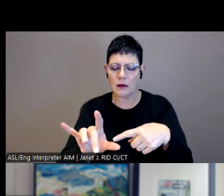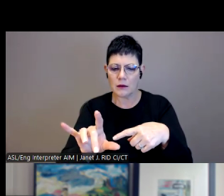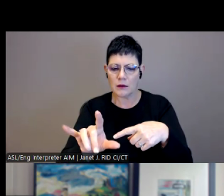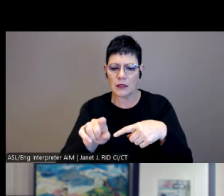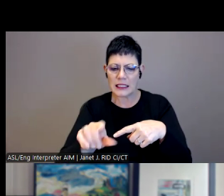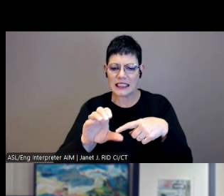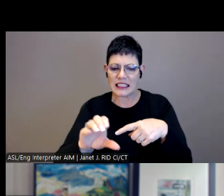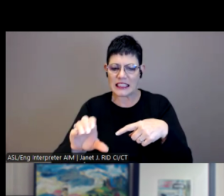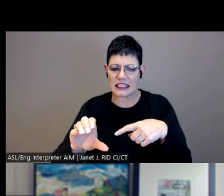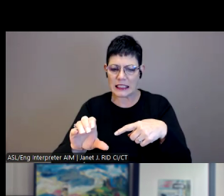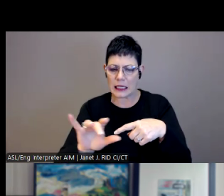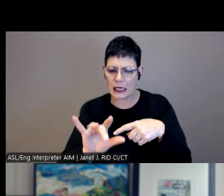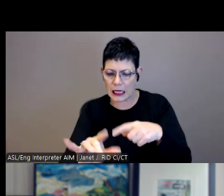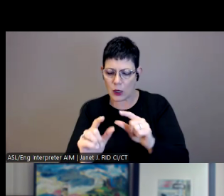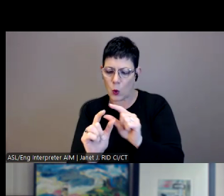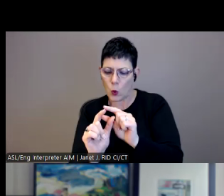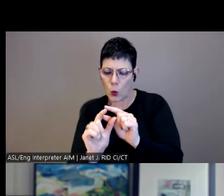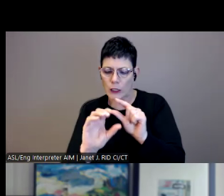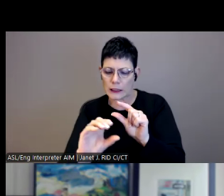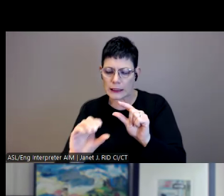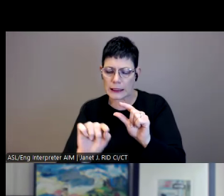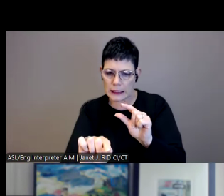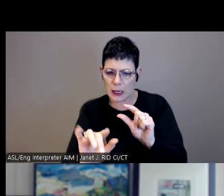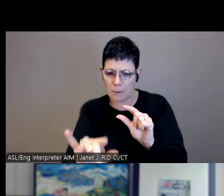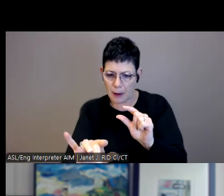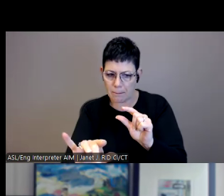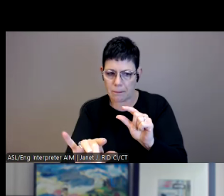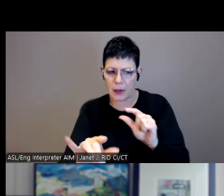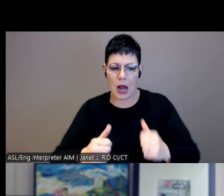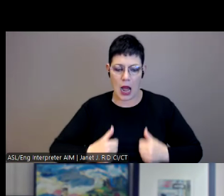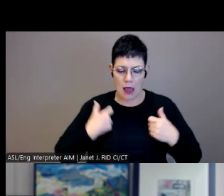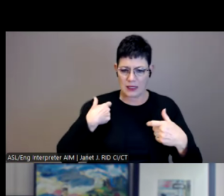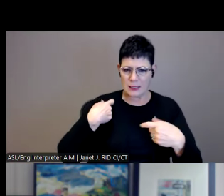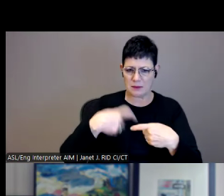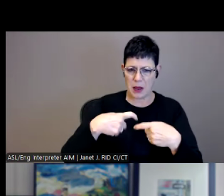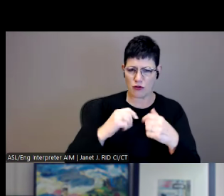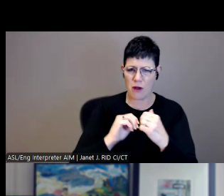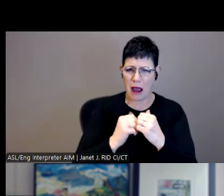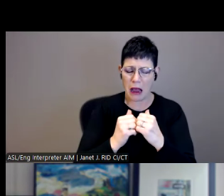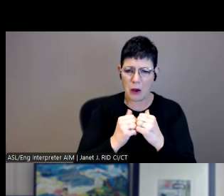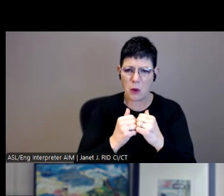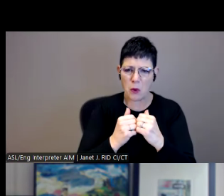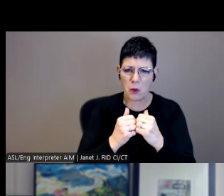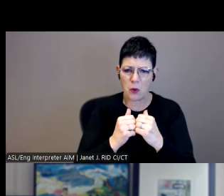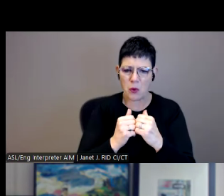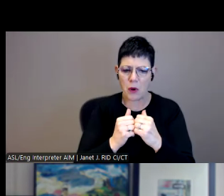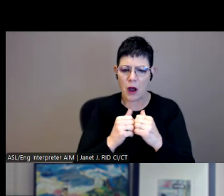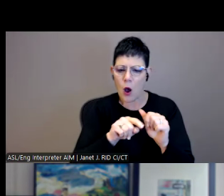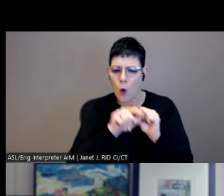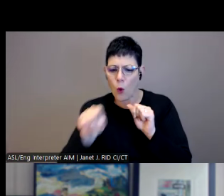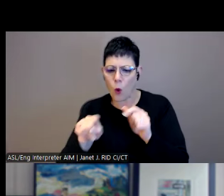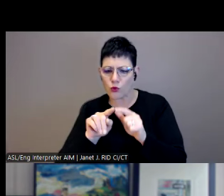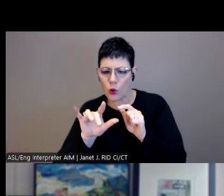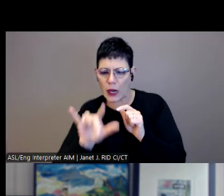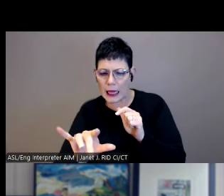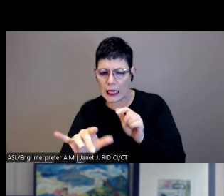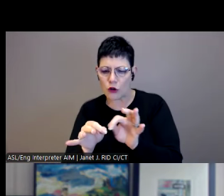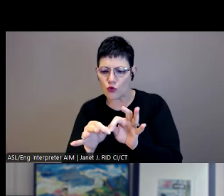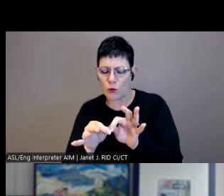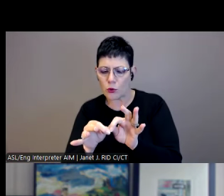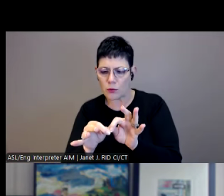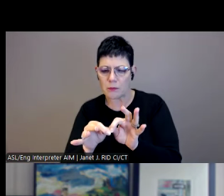CC button at the bottom of your Zoom screen. Live Spanish interpretation can be accessed by clicking the